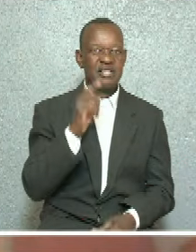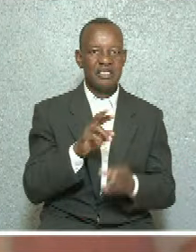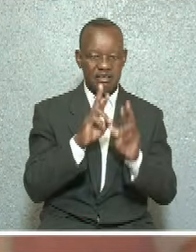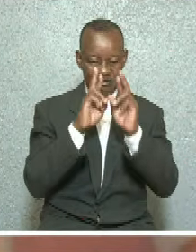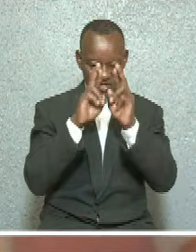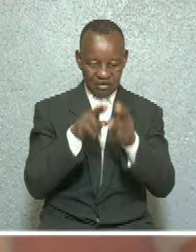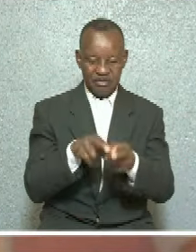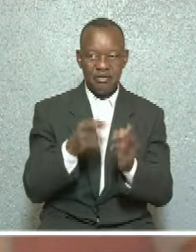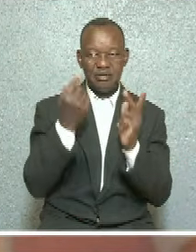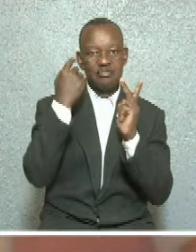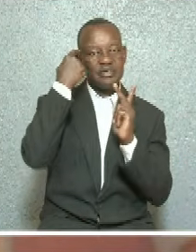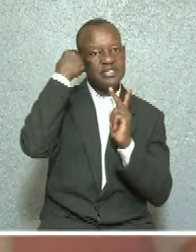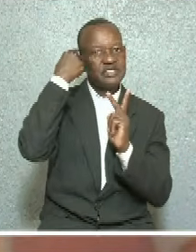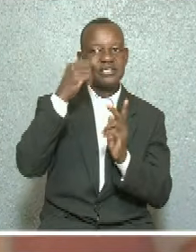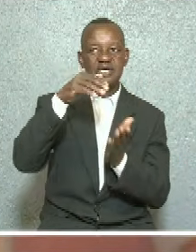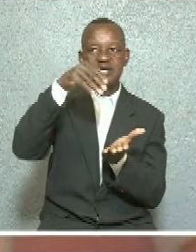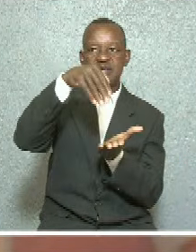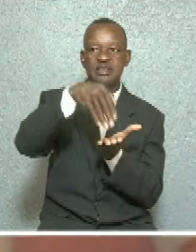Thomas.